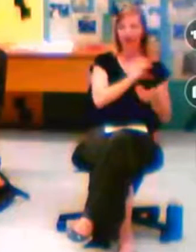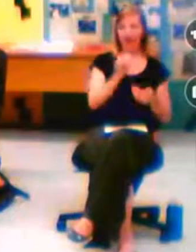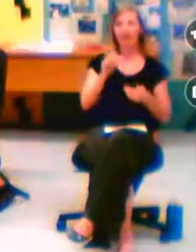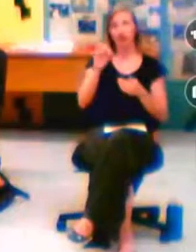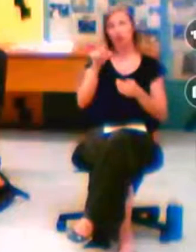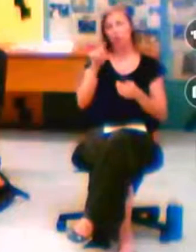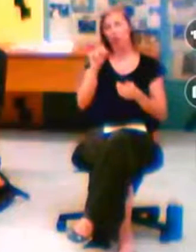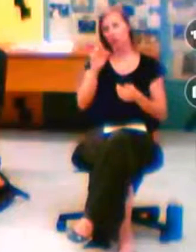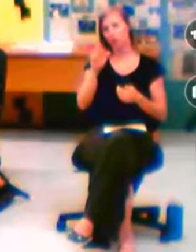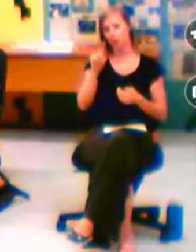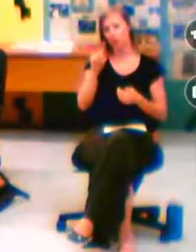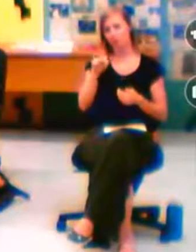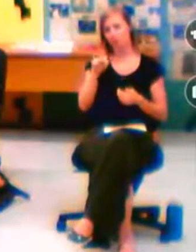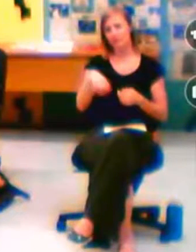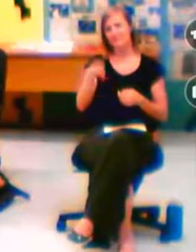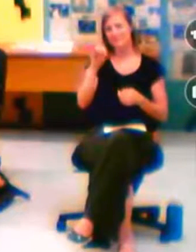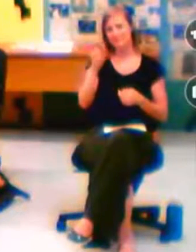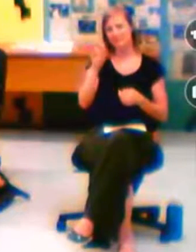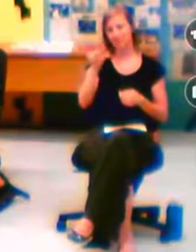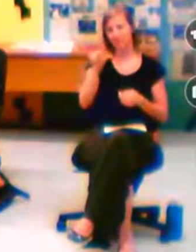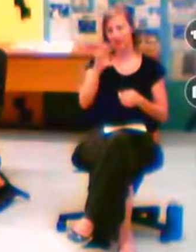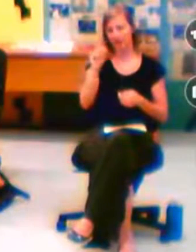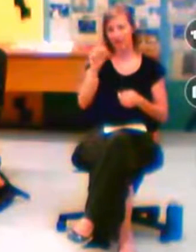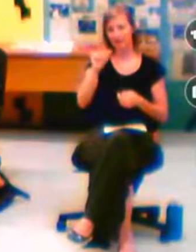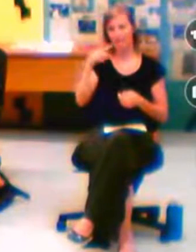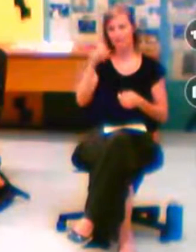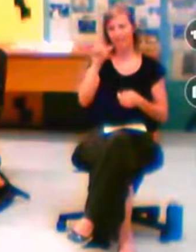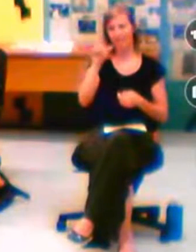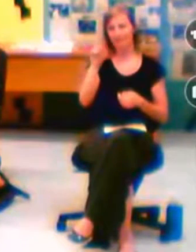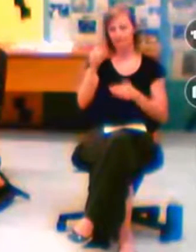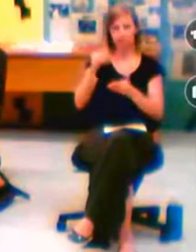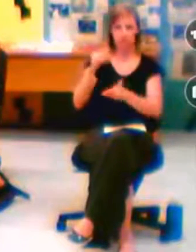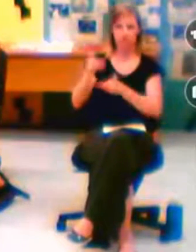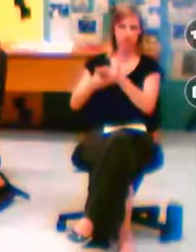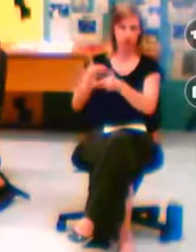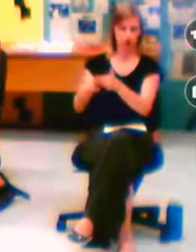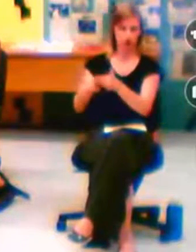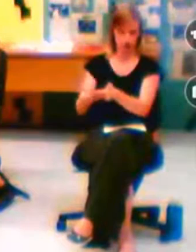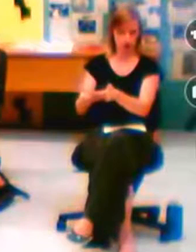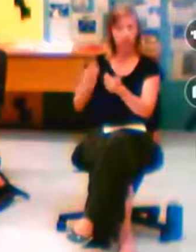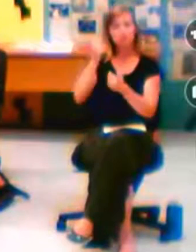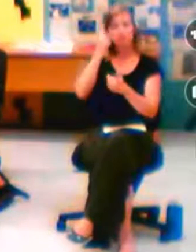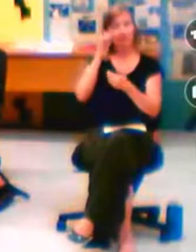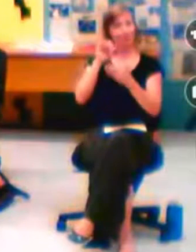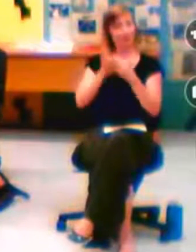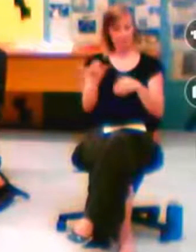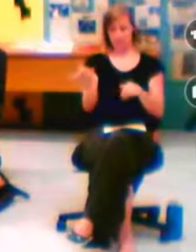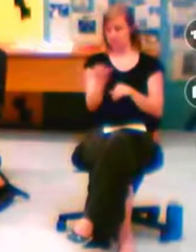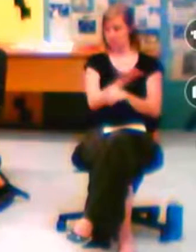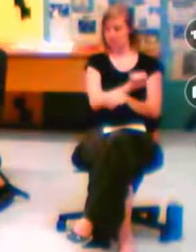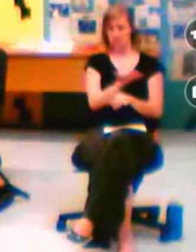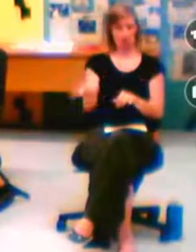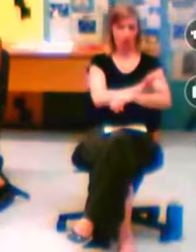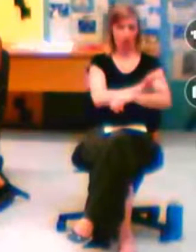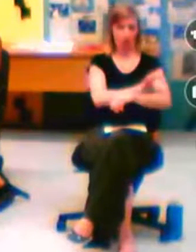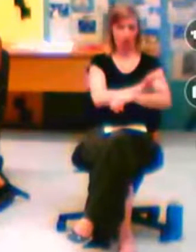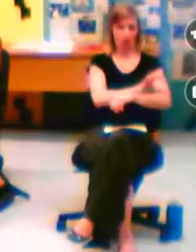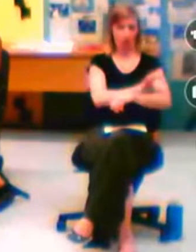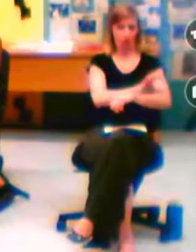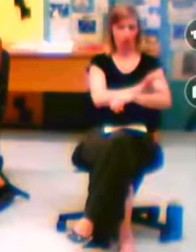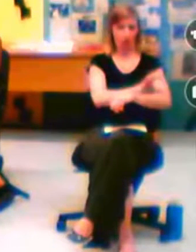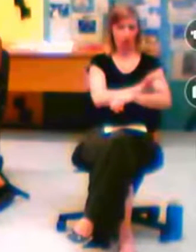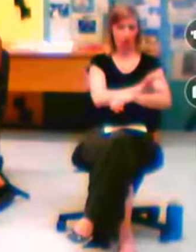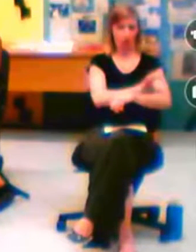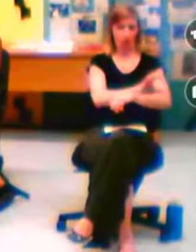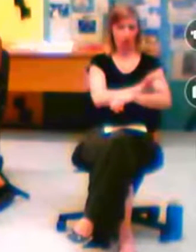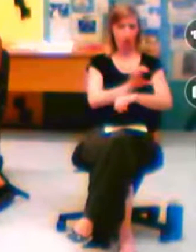on an appeal shall be subject to judicial review according to Colorado law and the Colorado Rules of Civil and Appellate